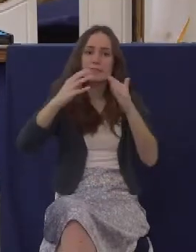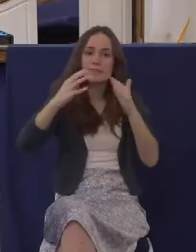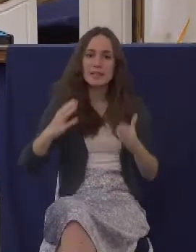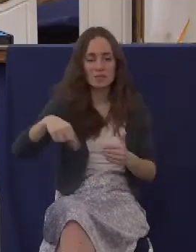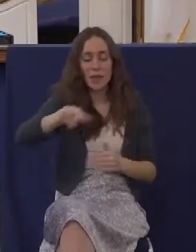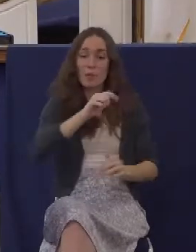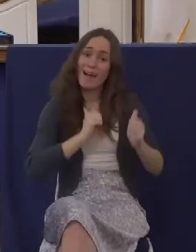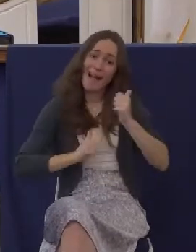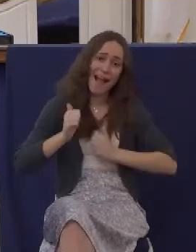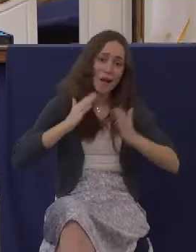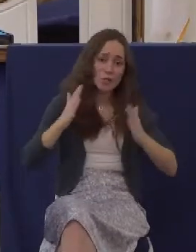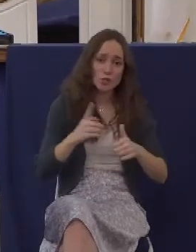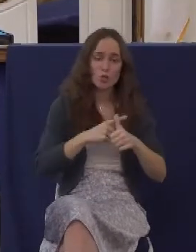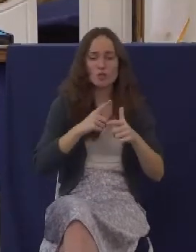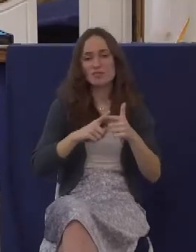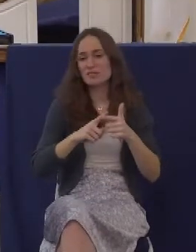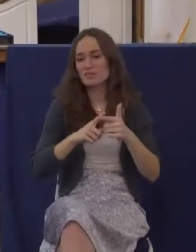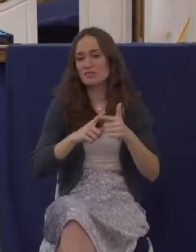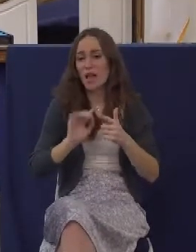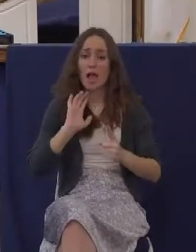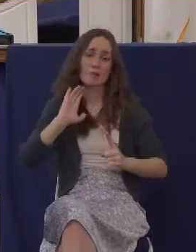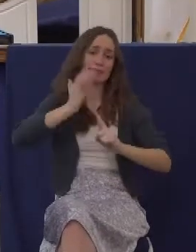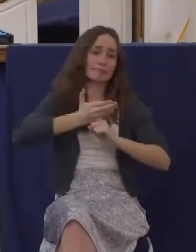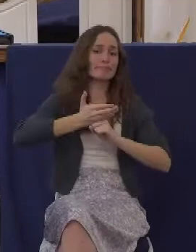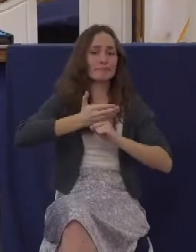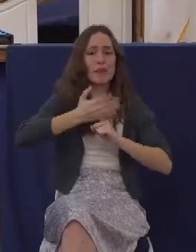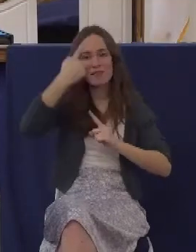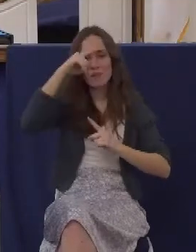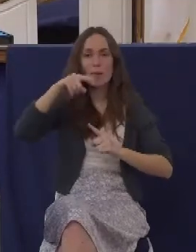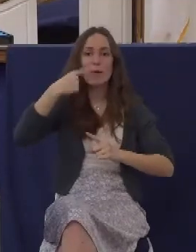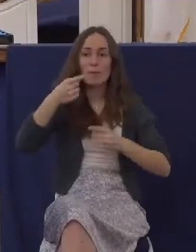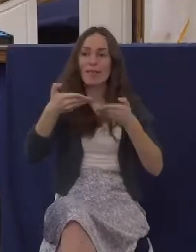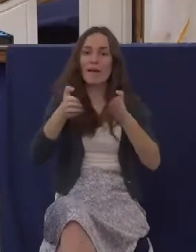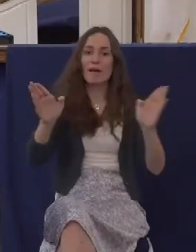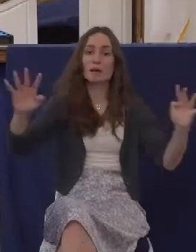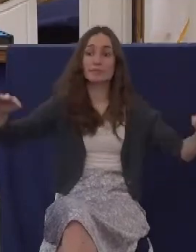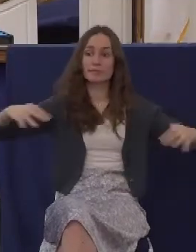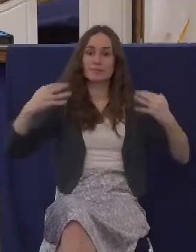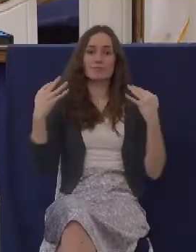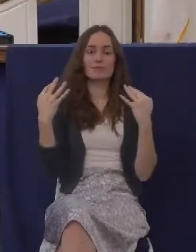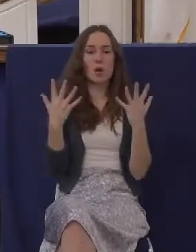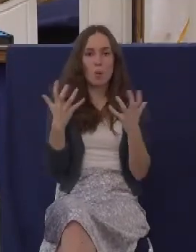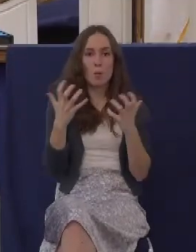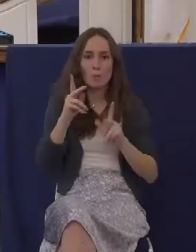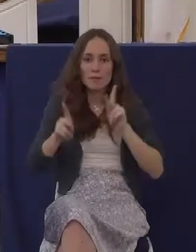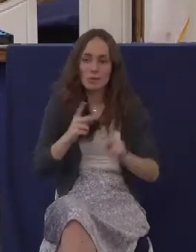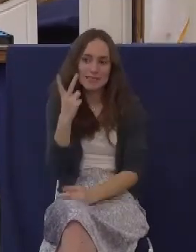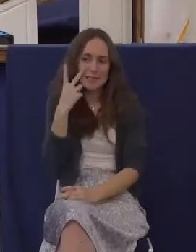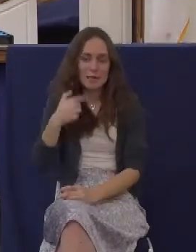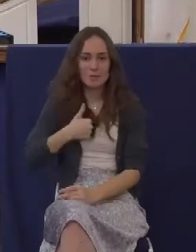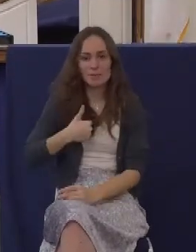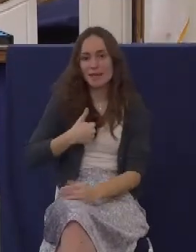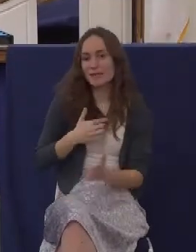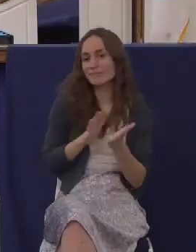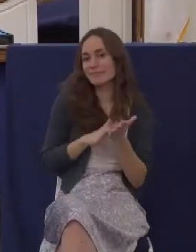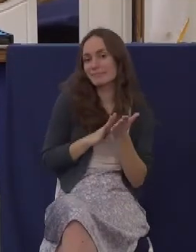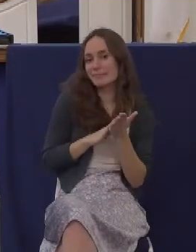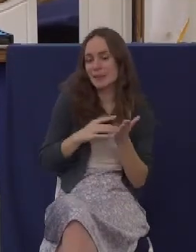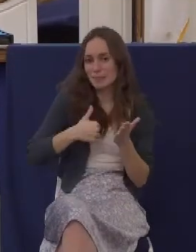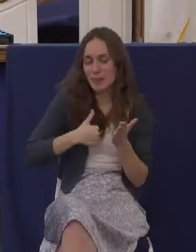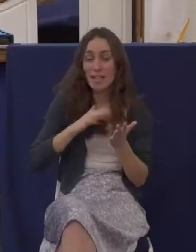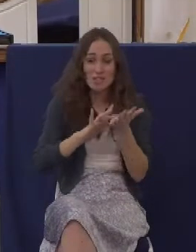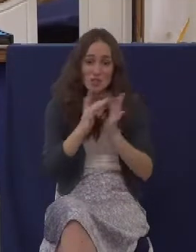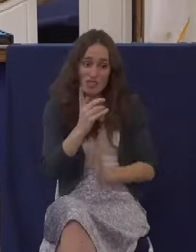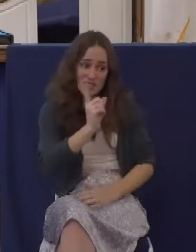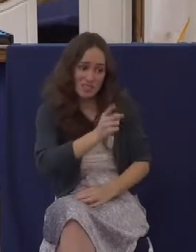were performing for a public audience. It was to be seen of men. And Jesus tells his disciples, don't be like that.